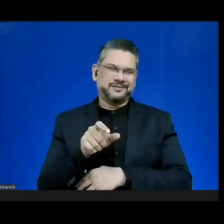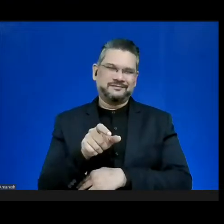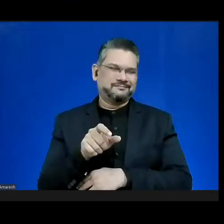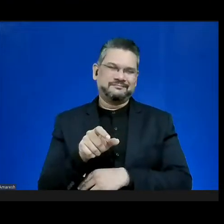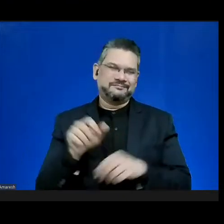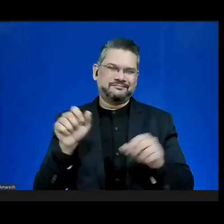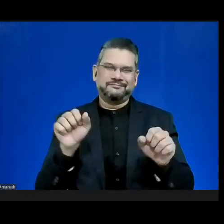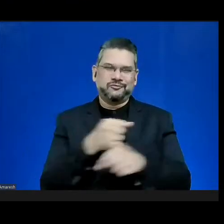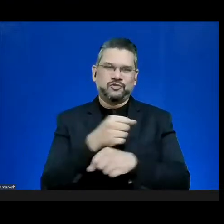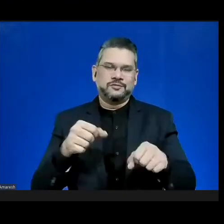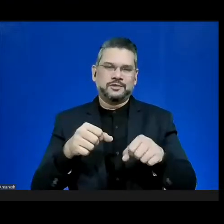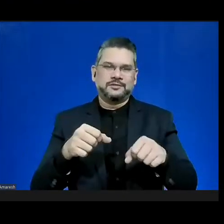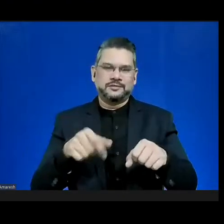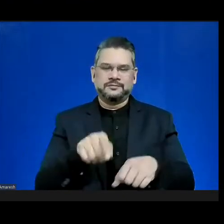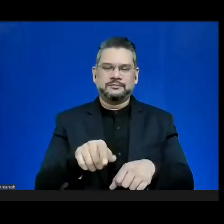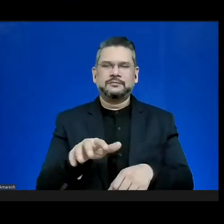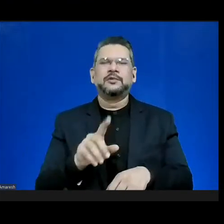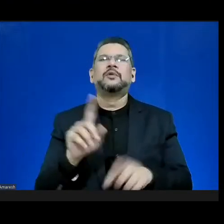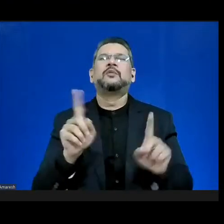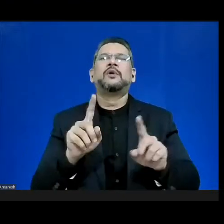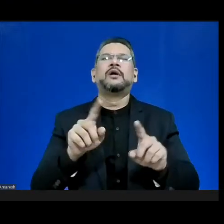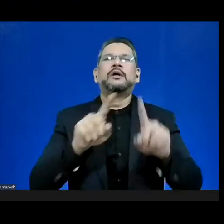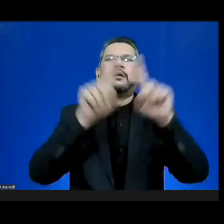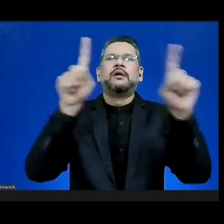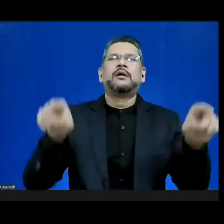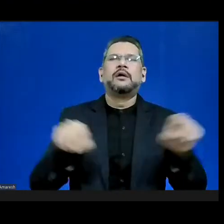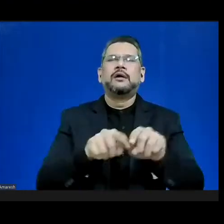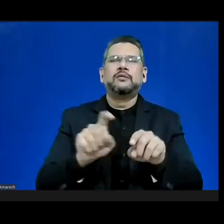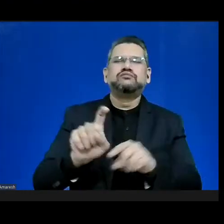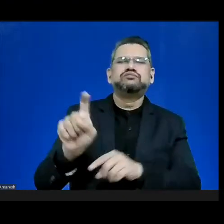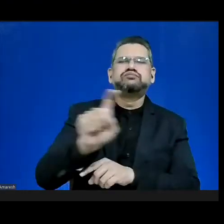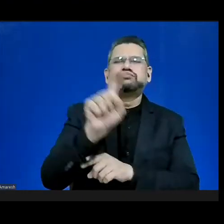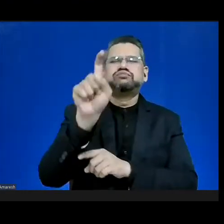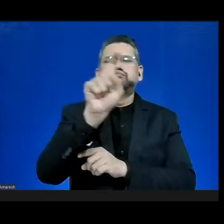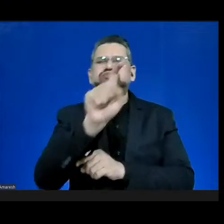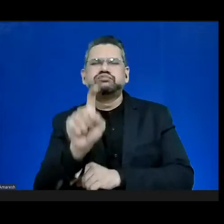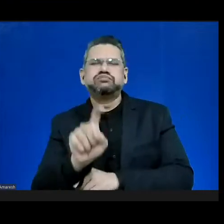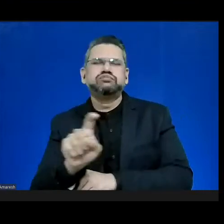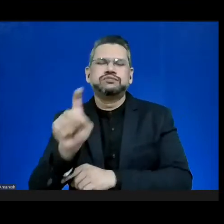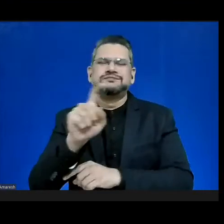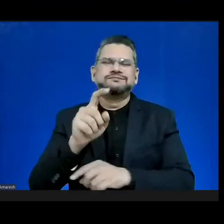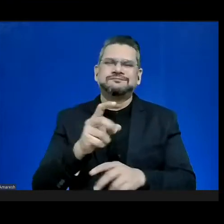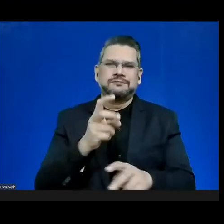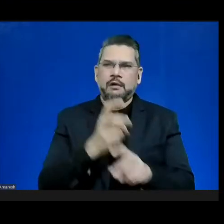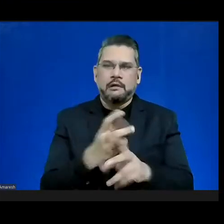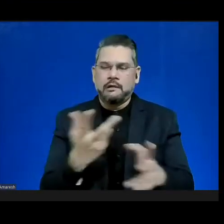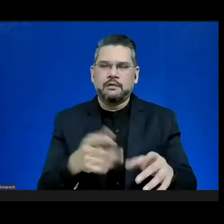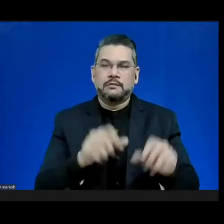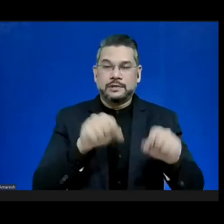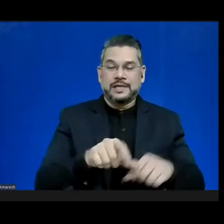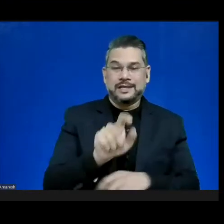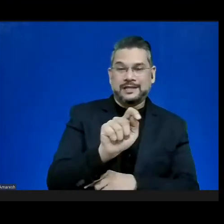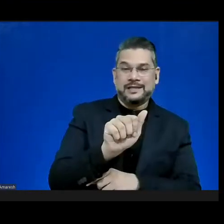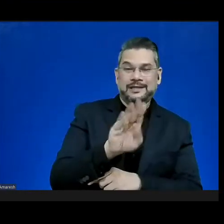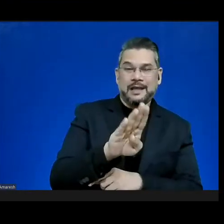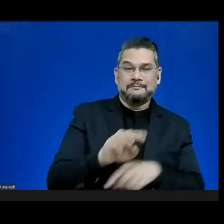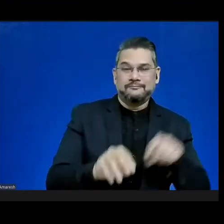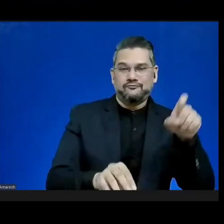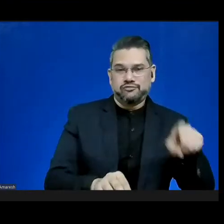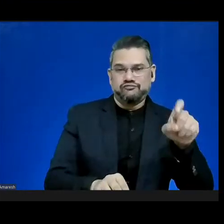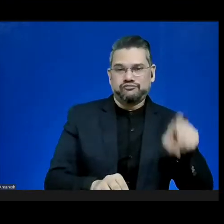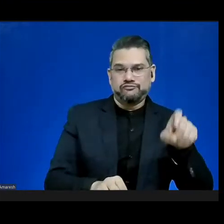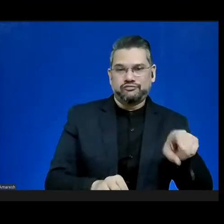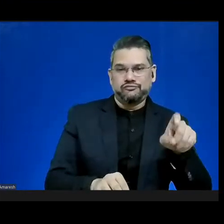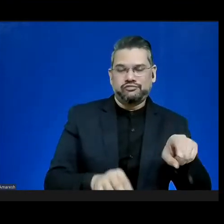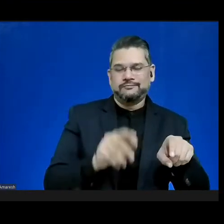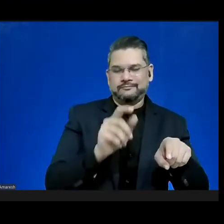cursor or cannot see a cursor and a mouse, so the tab button, he should be able to navigate the entire contents. All text and